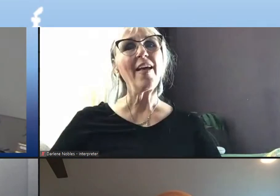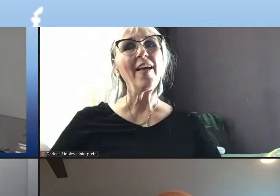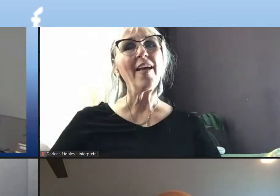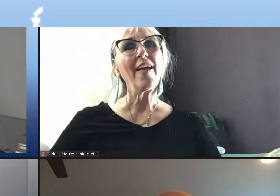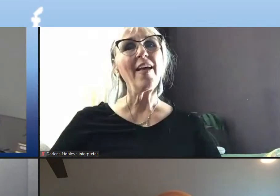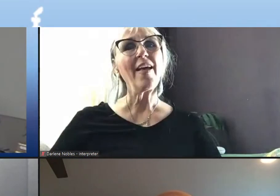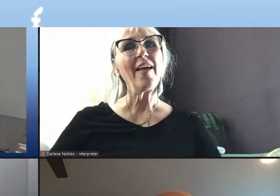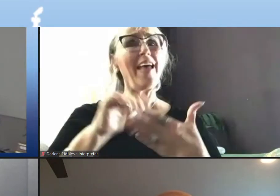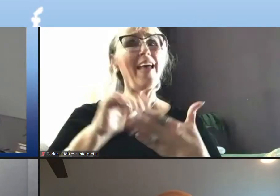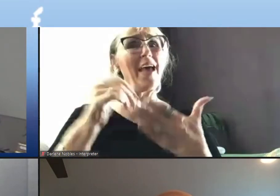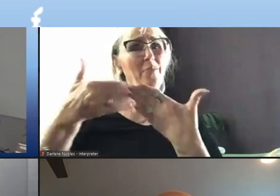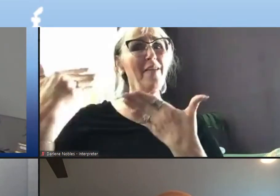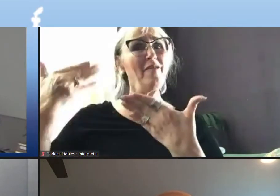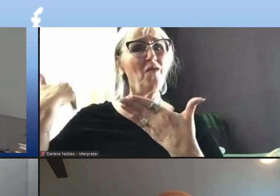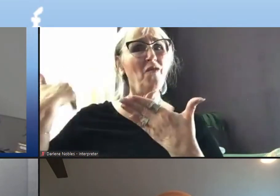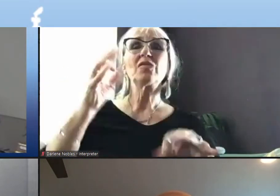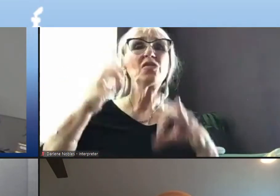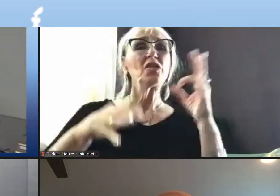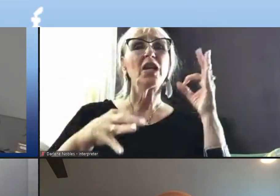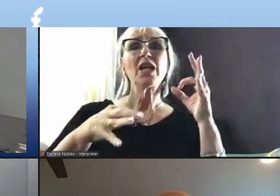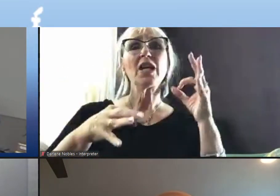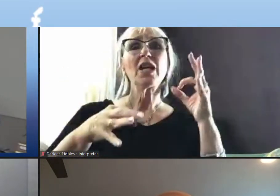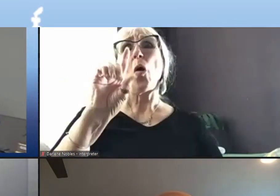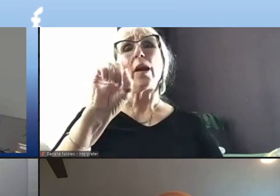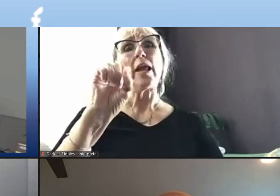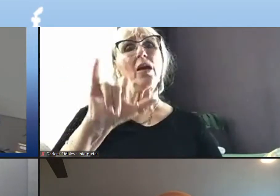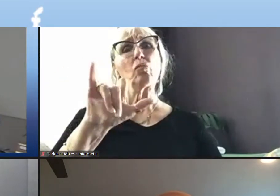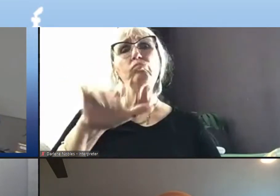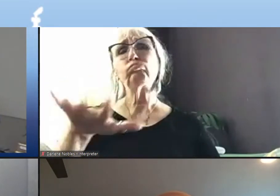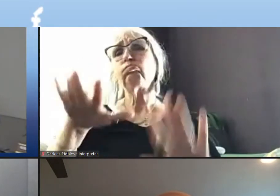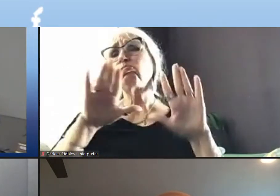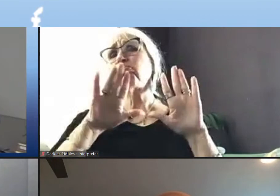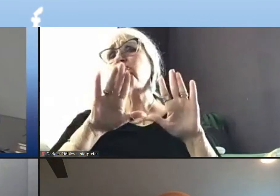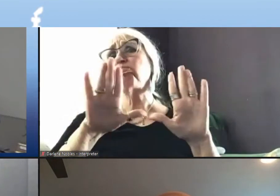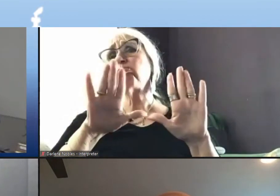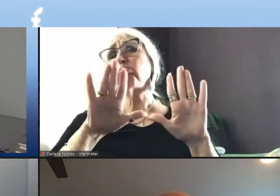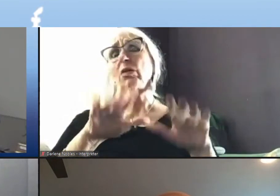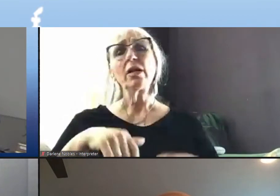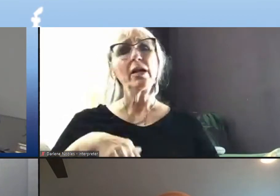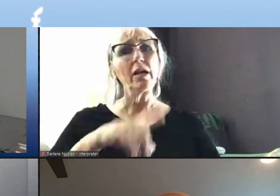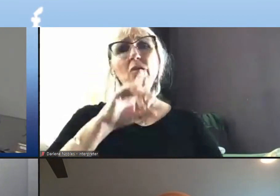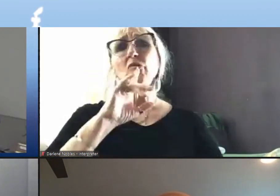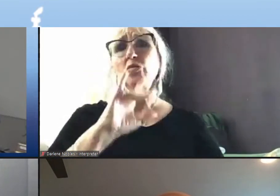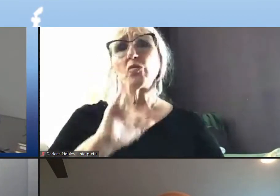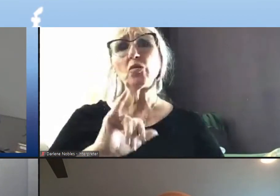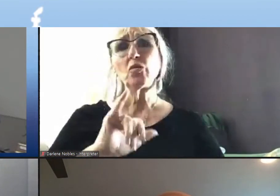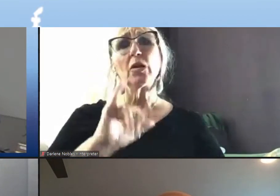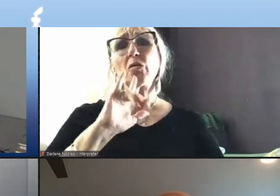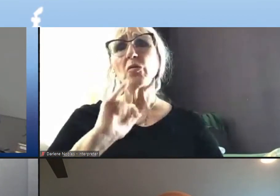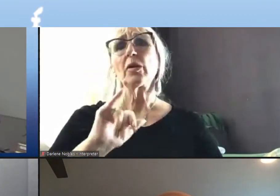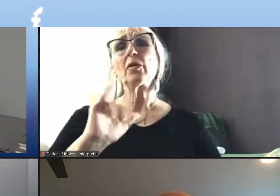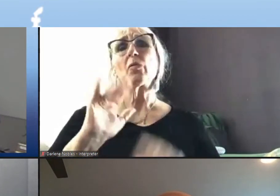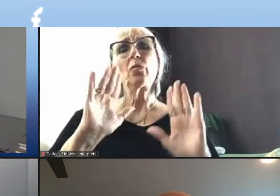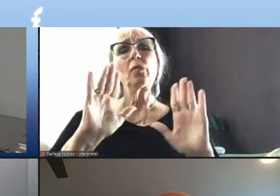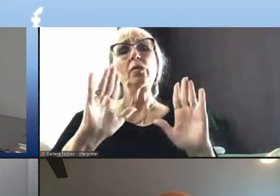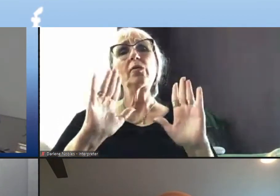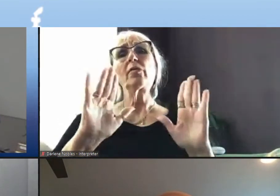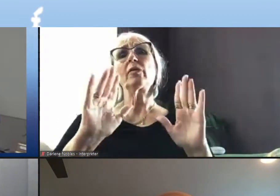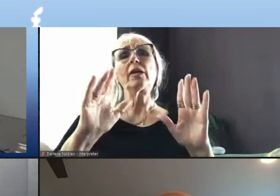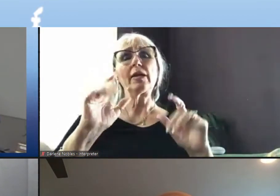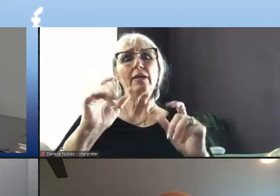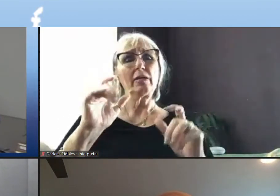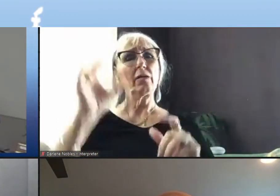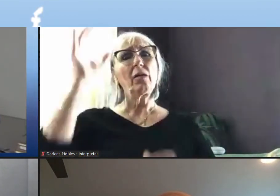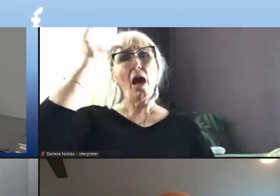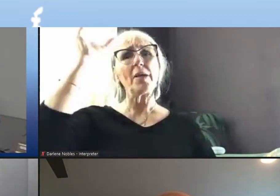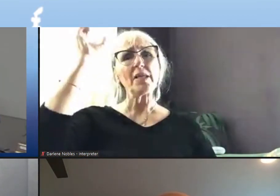has been outstanding, and he is a person that takes a real common sense approach on how to